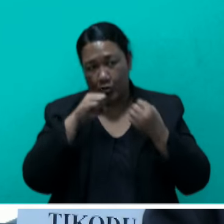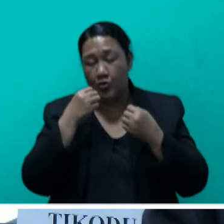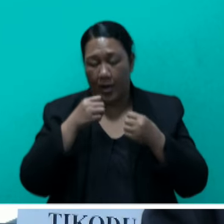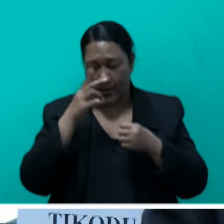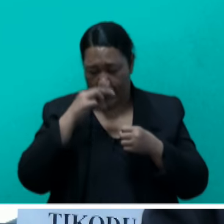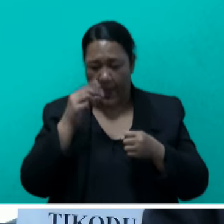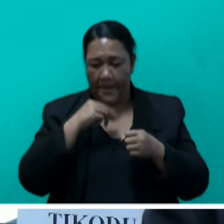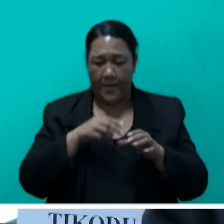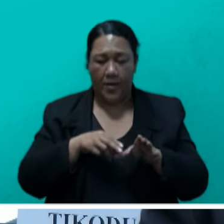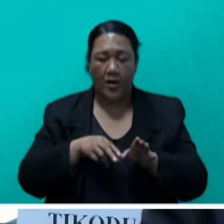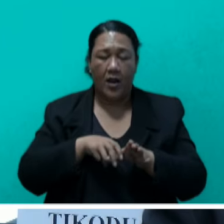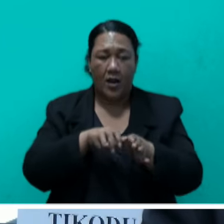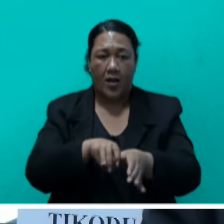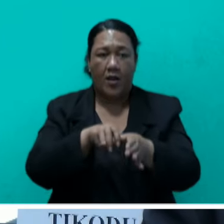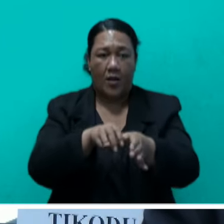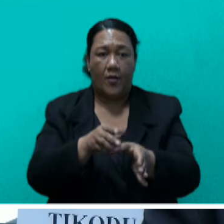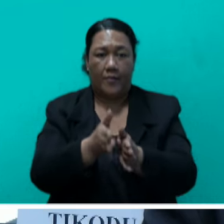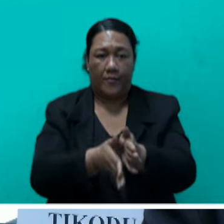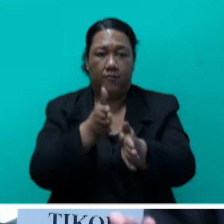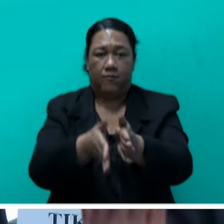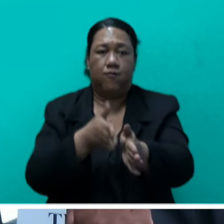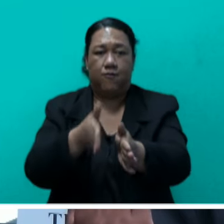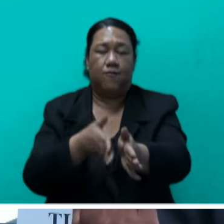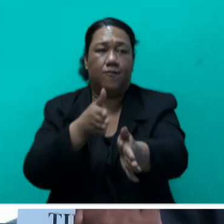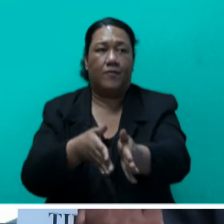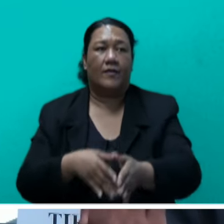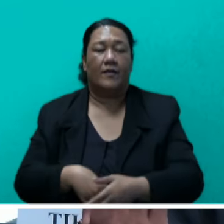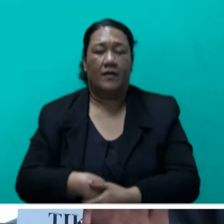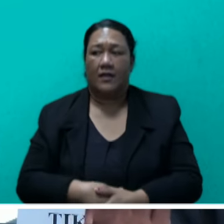road transportation by trucks. Hey, suno yaar.